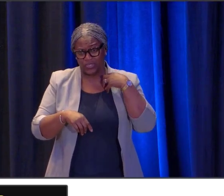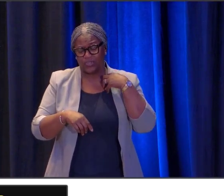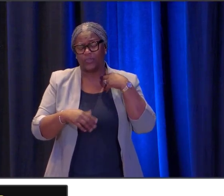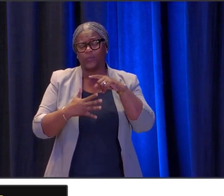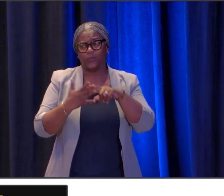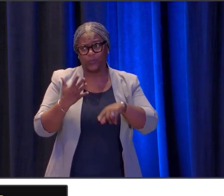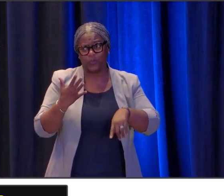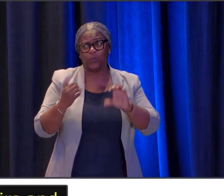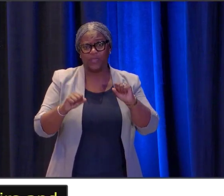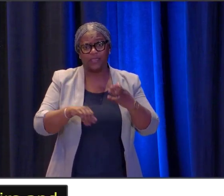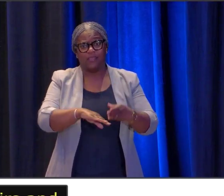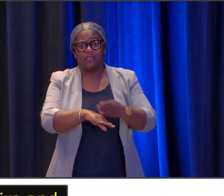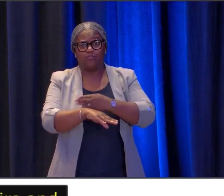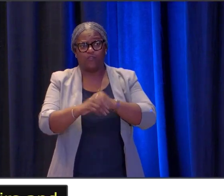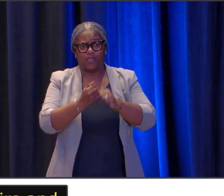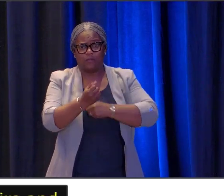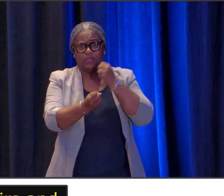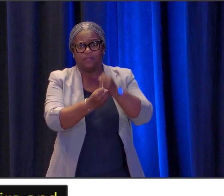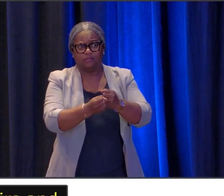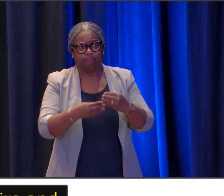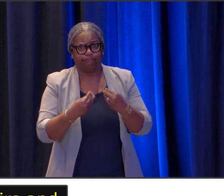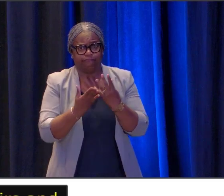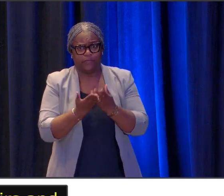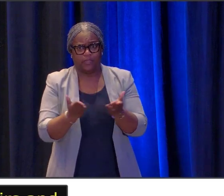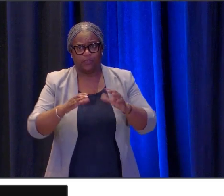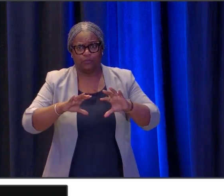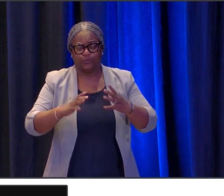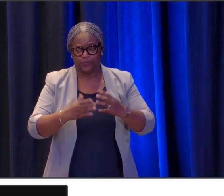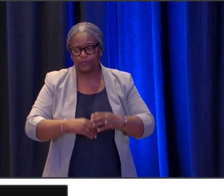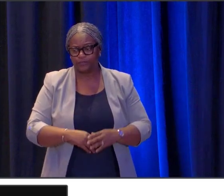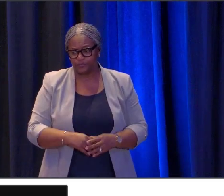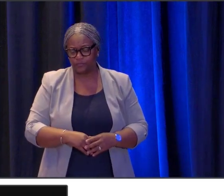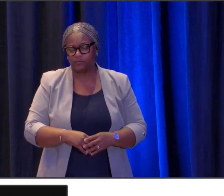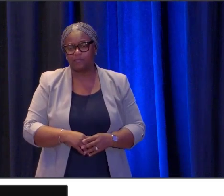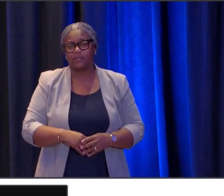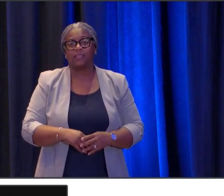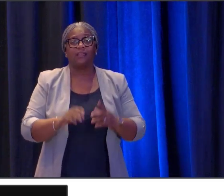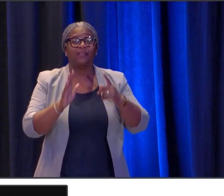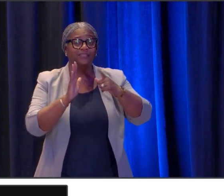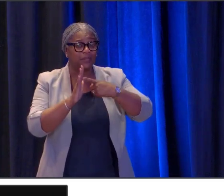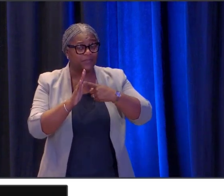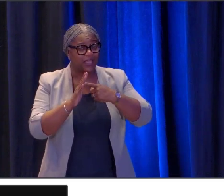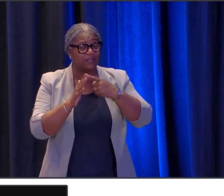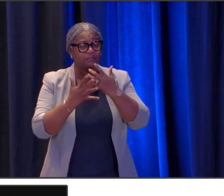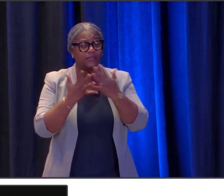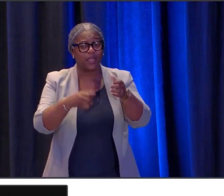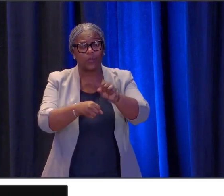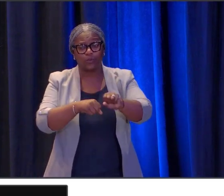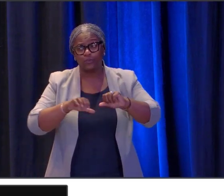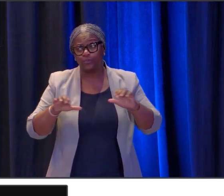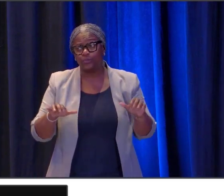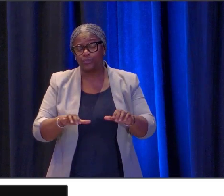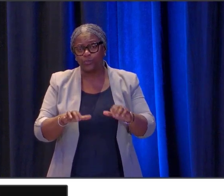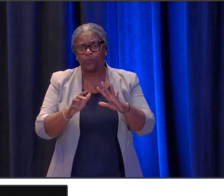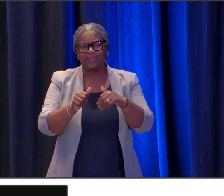done, and it can be hard to keep up at times, right? And I'll be naming some of our committee